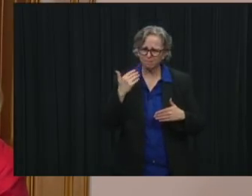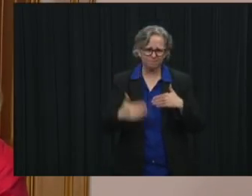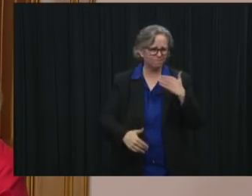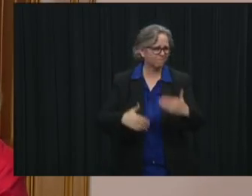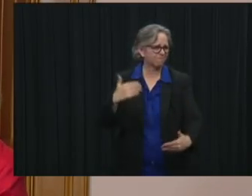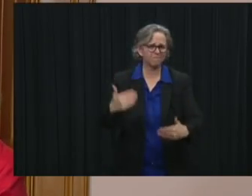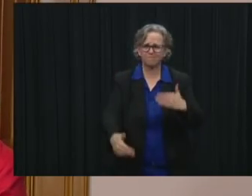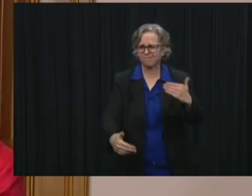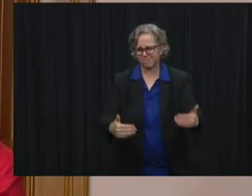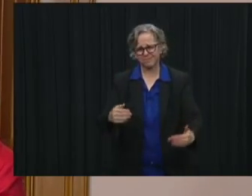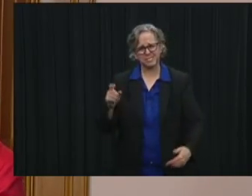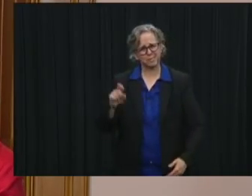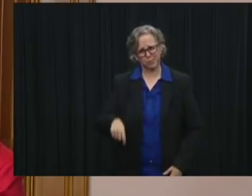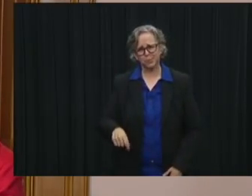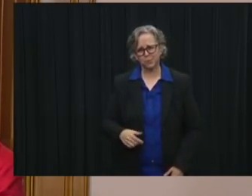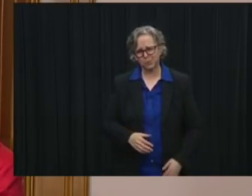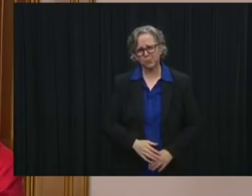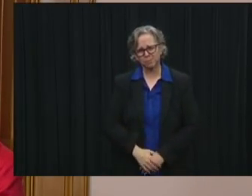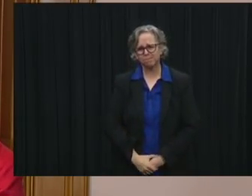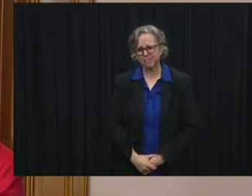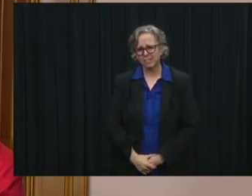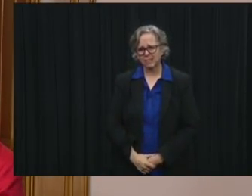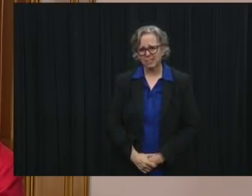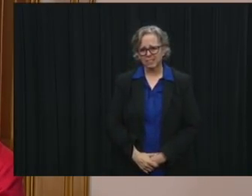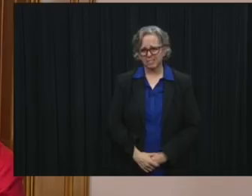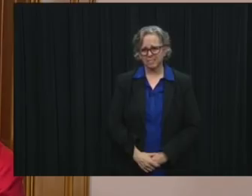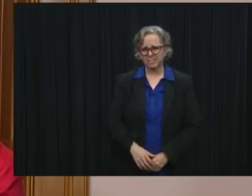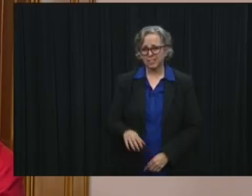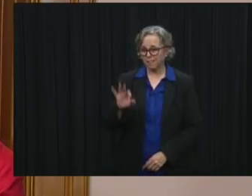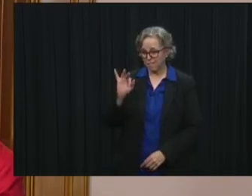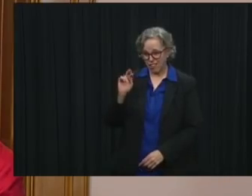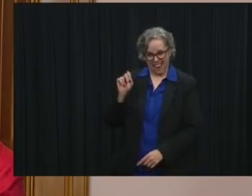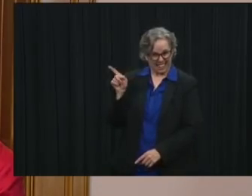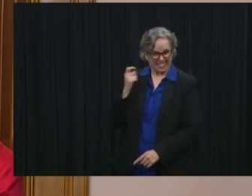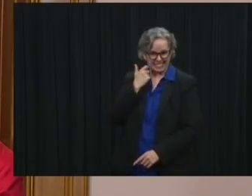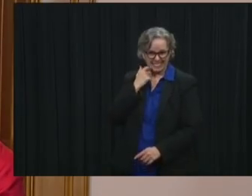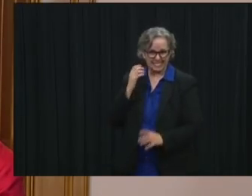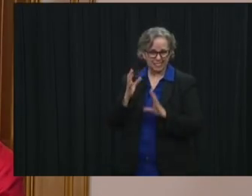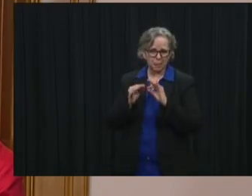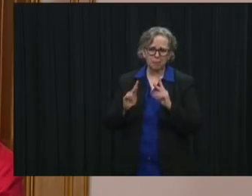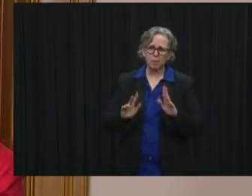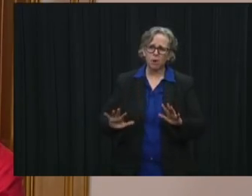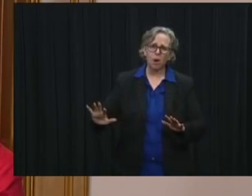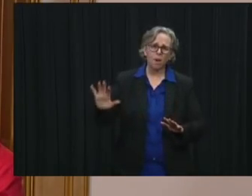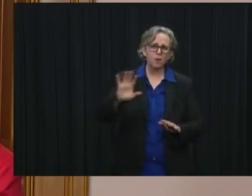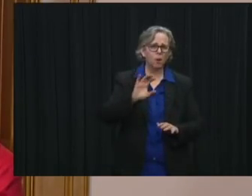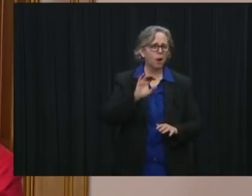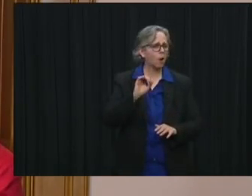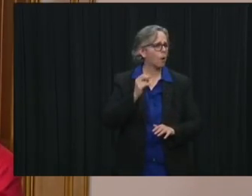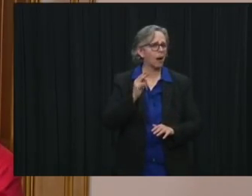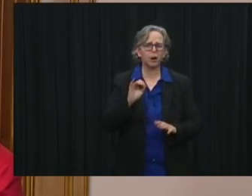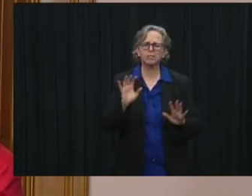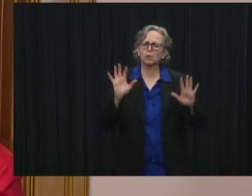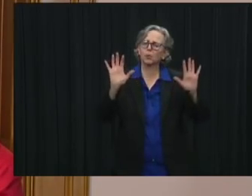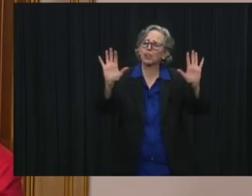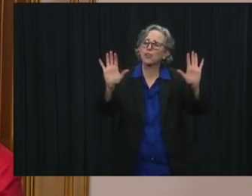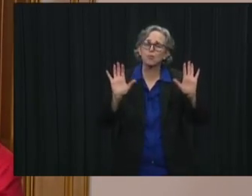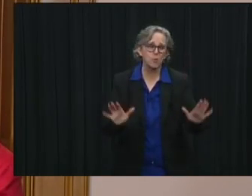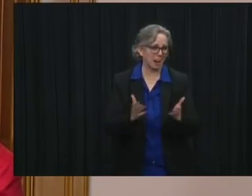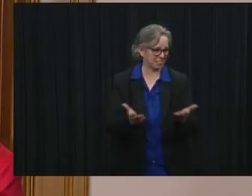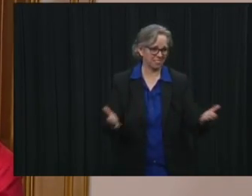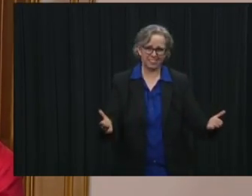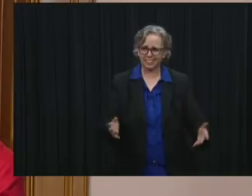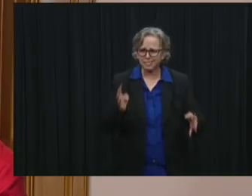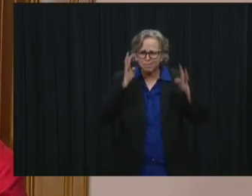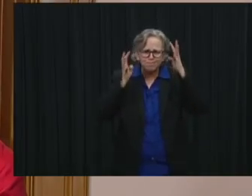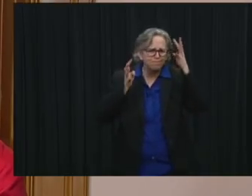People are doing, as Fran said, a lot of great things across Ohio. I recently spoke to a number of businessmen and women